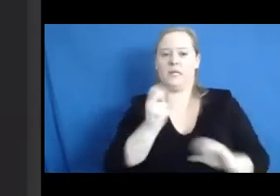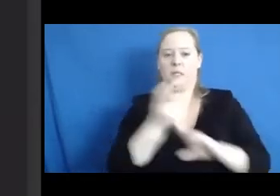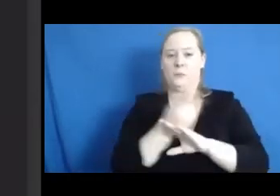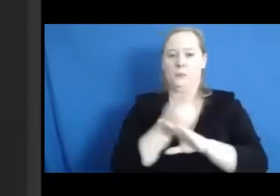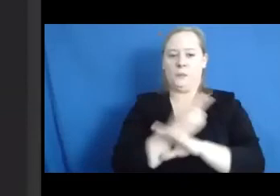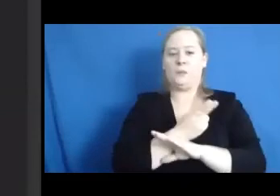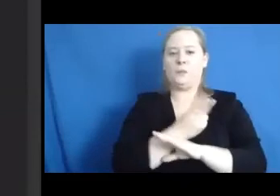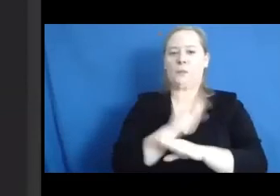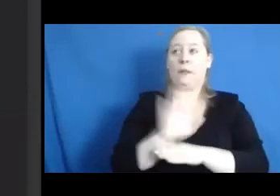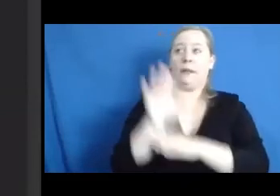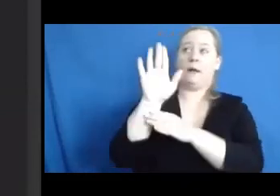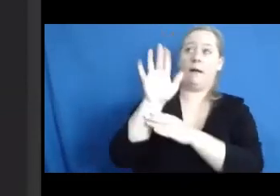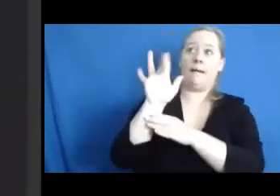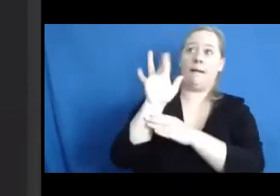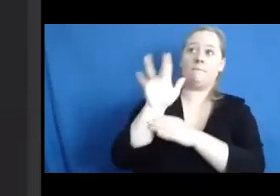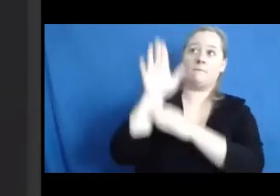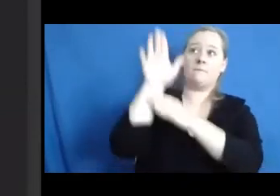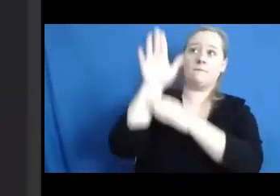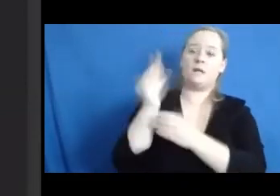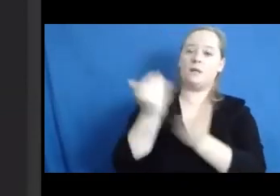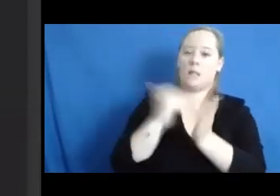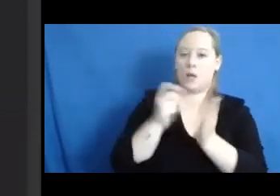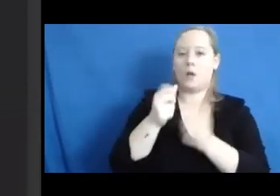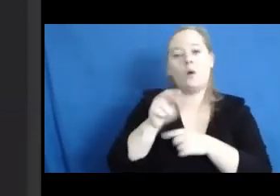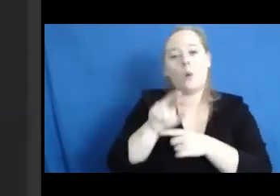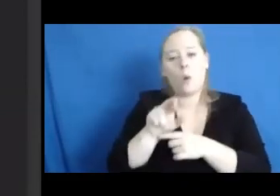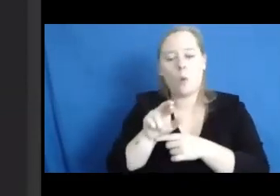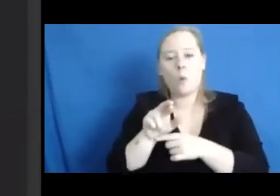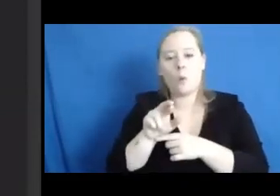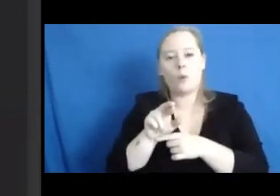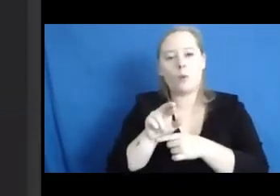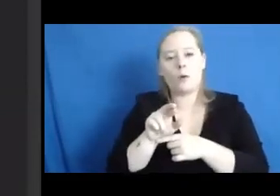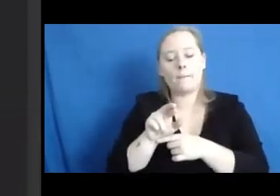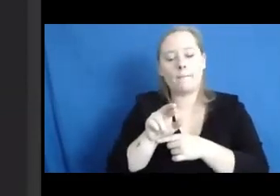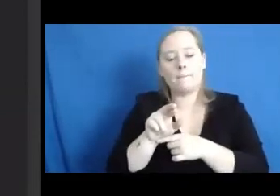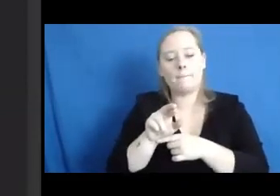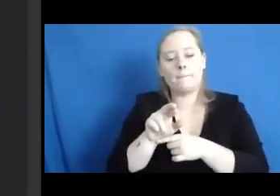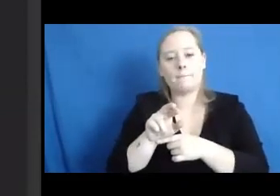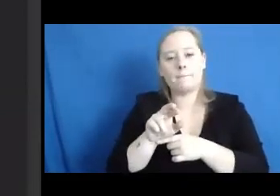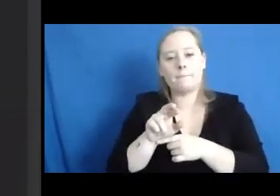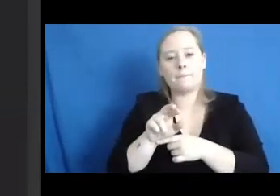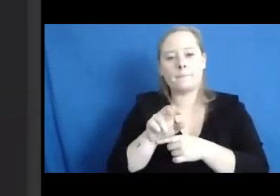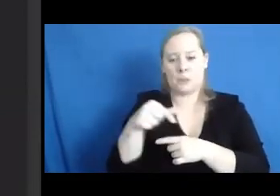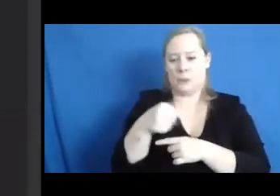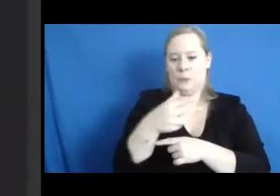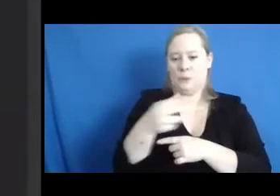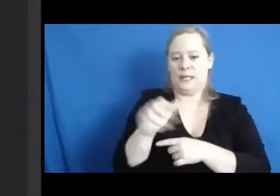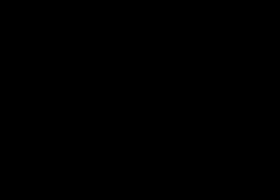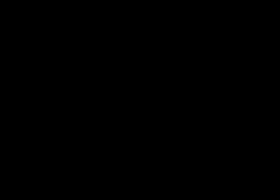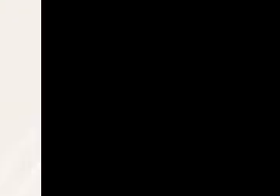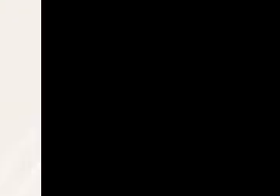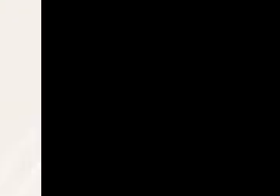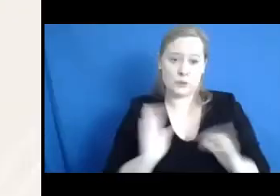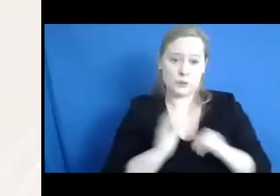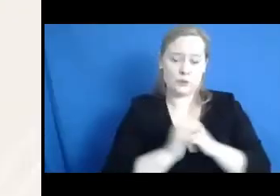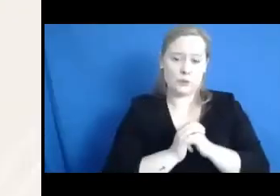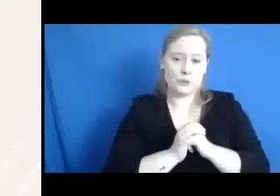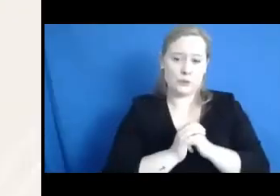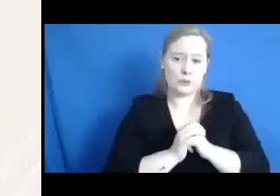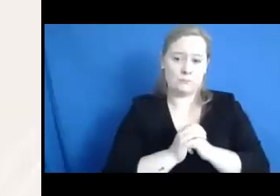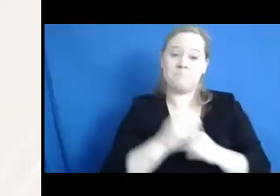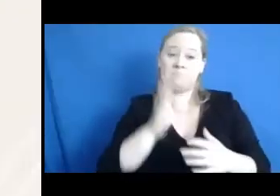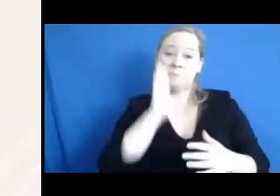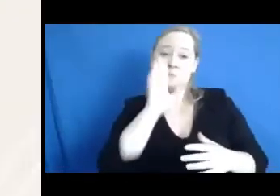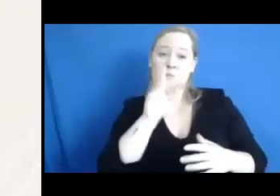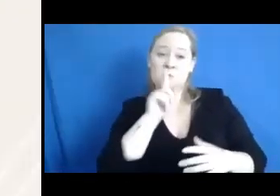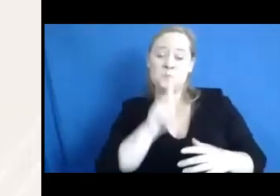raise function again, or as well our Q&A boxes. Introduce our next